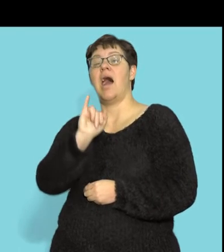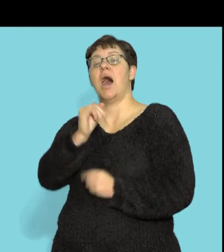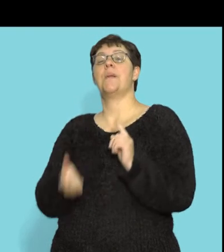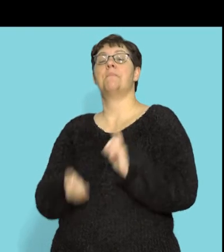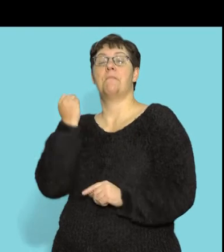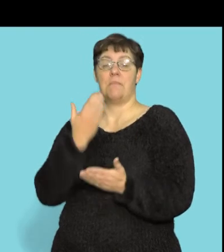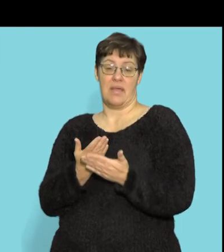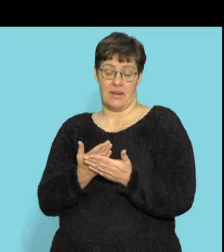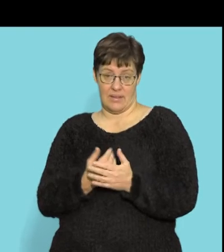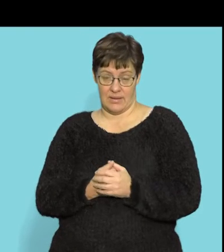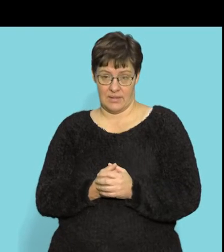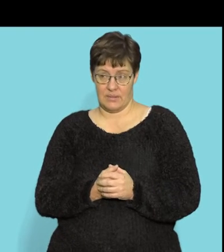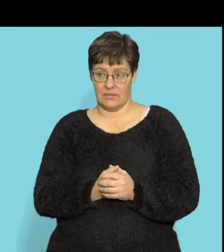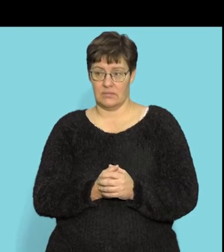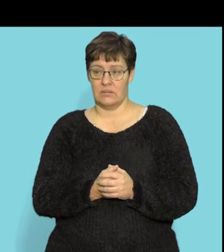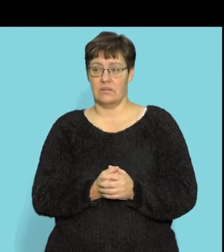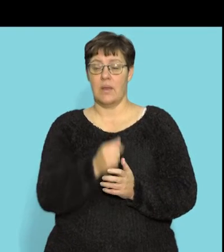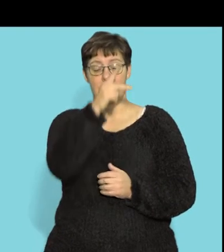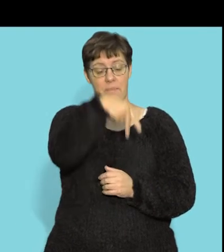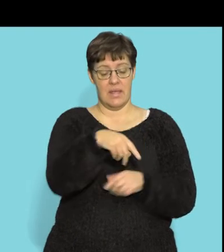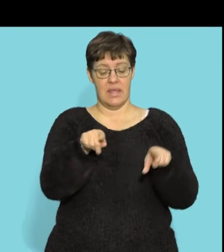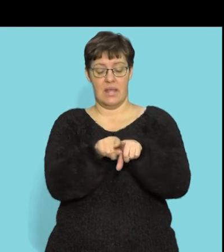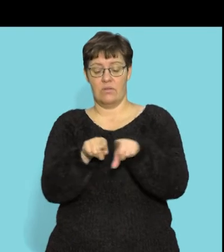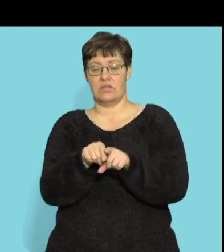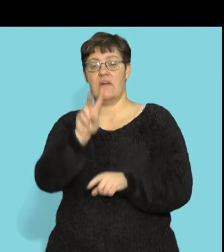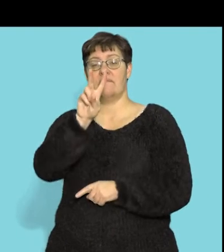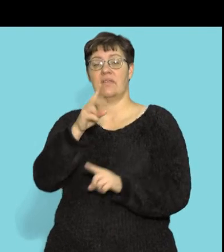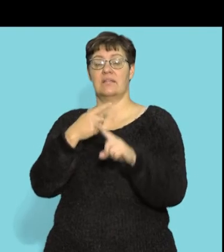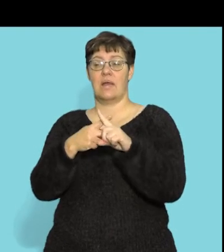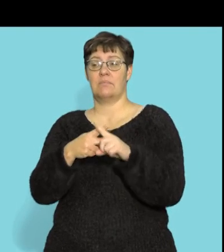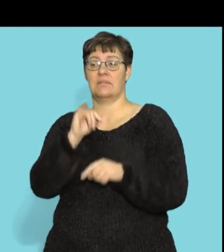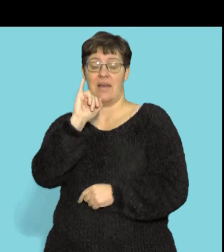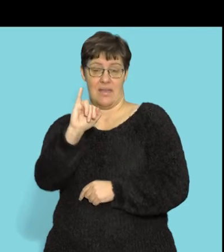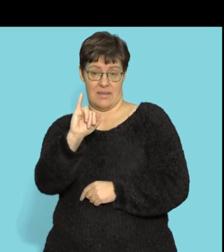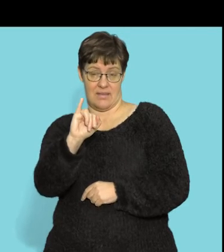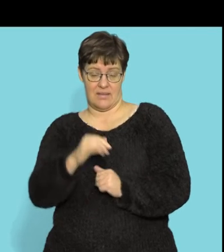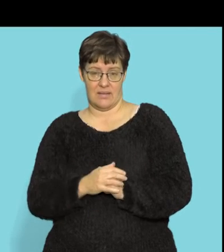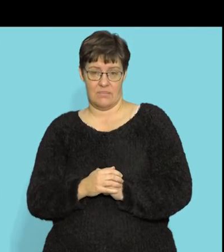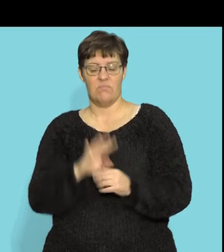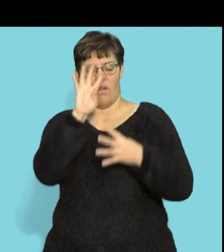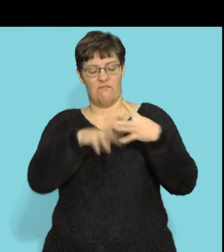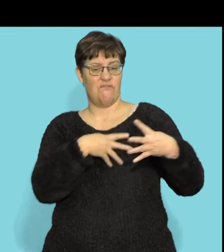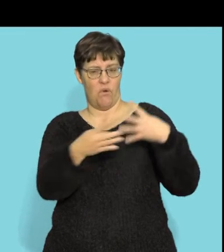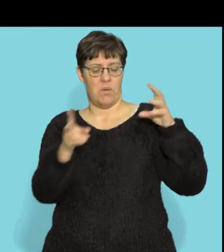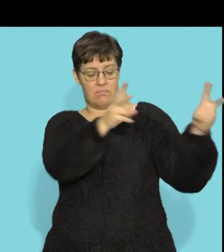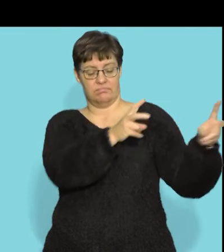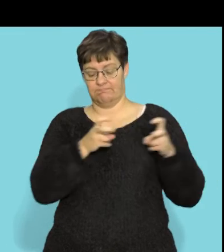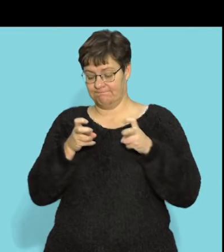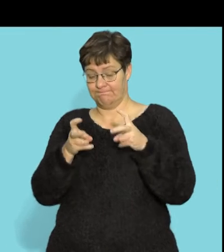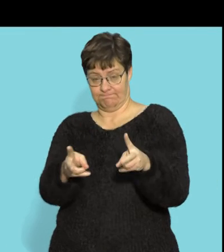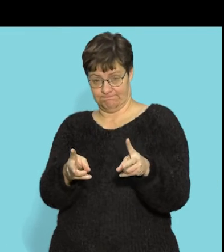So P is equals to V times I. So this is the formula that